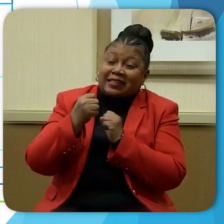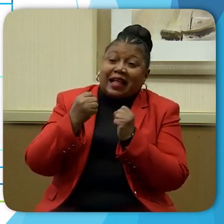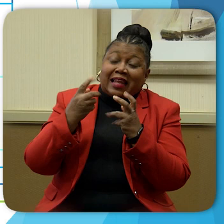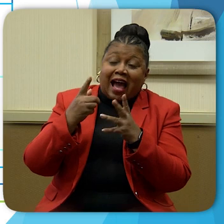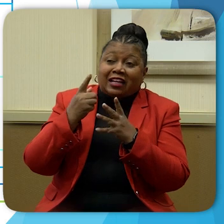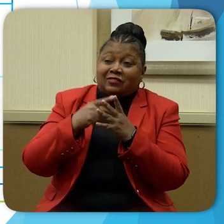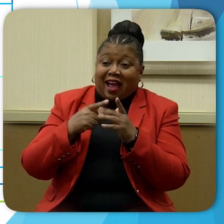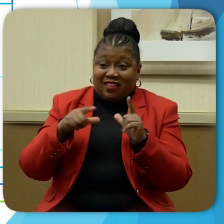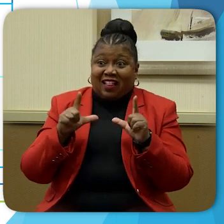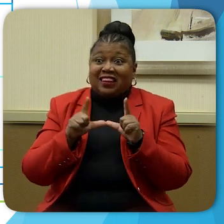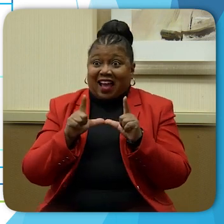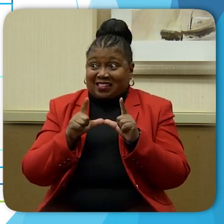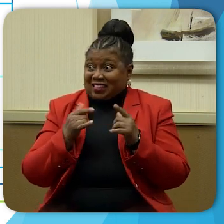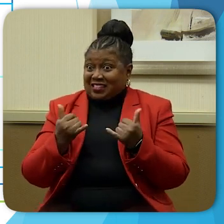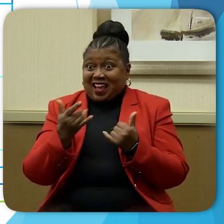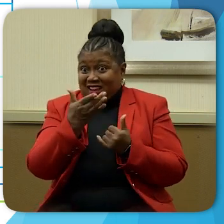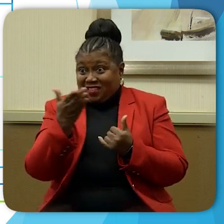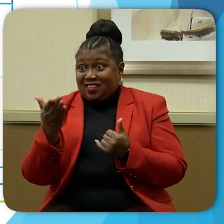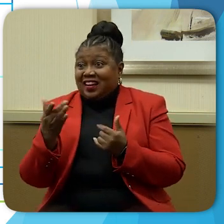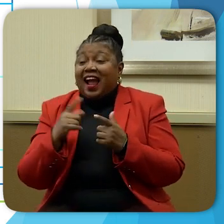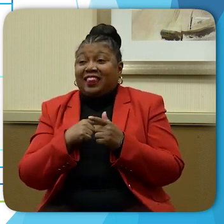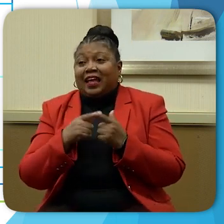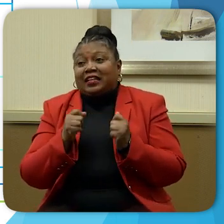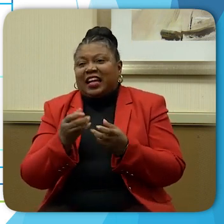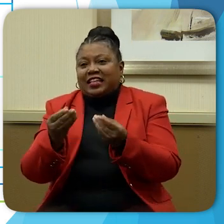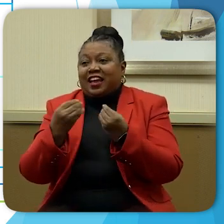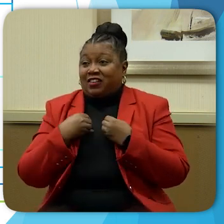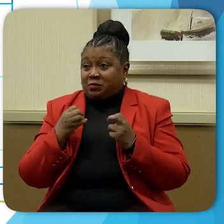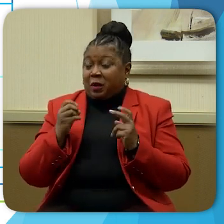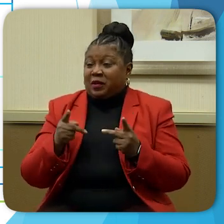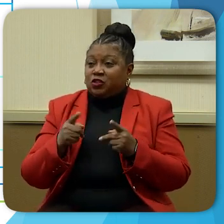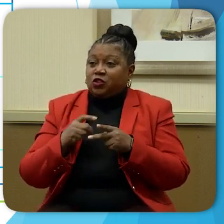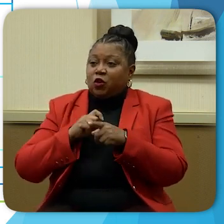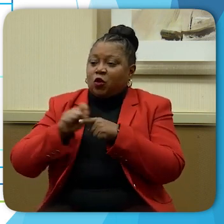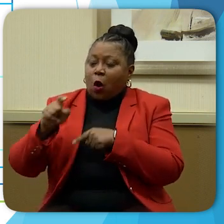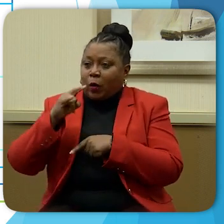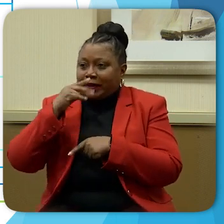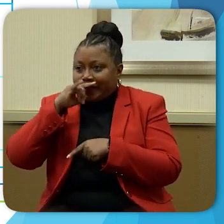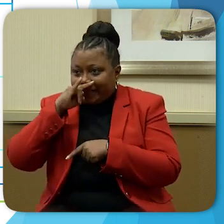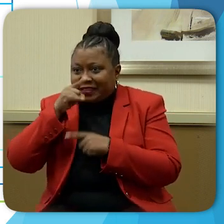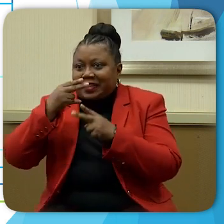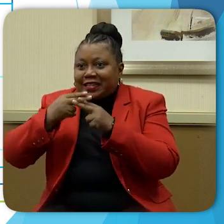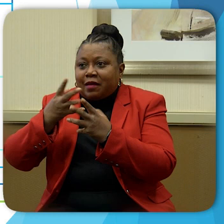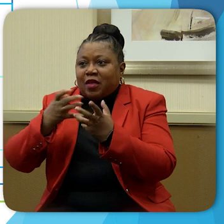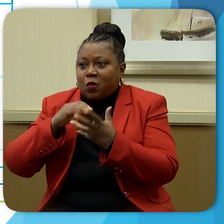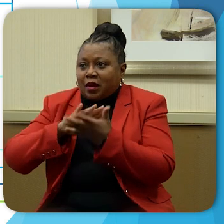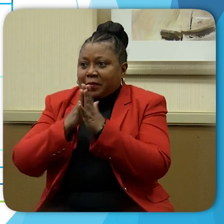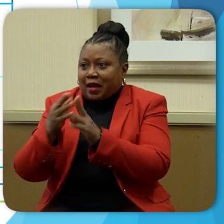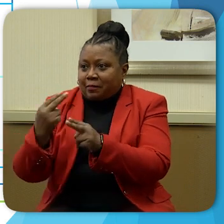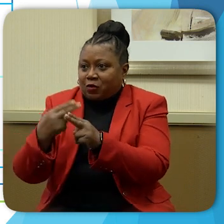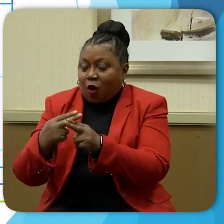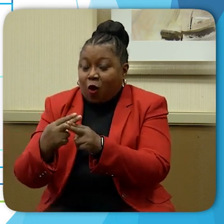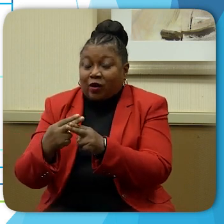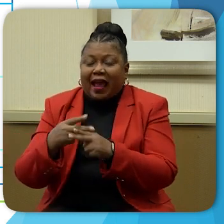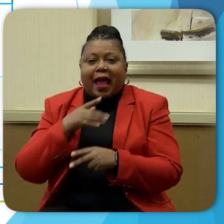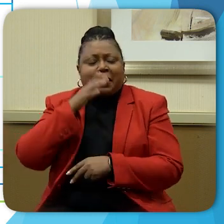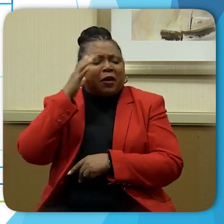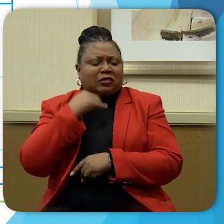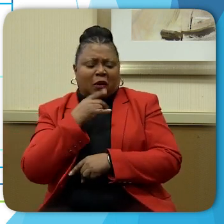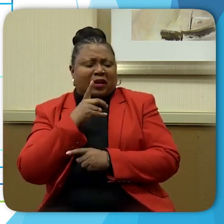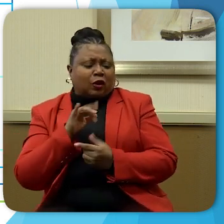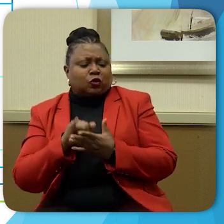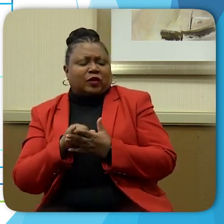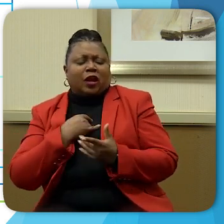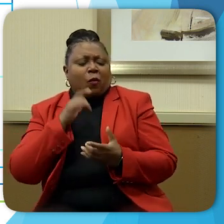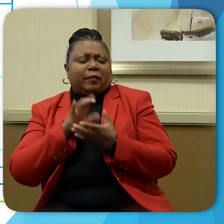lot of us have licenses, right? And then it could give us permission to call kids the name that they want to be called. And then if parents say, we're not going to